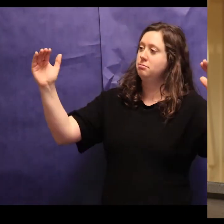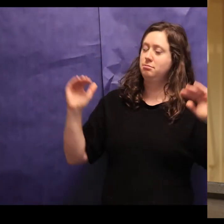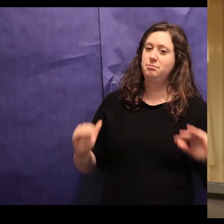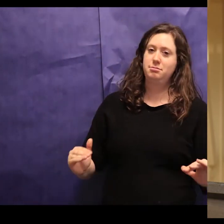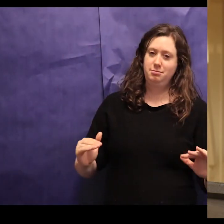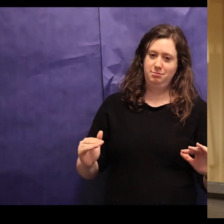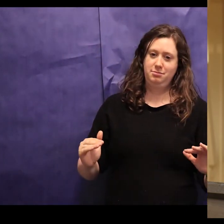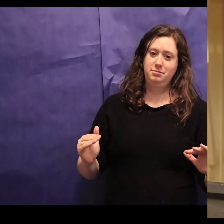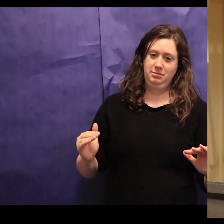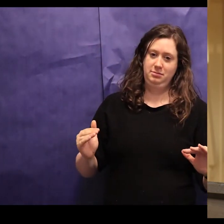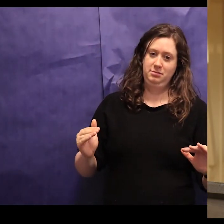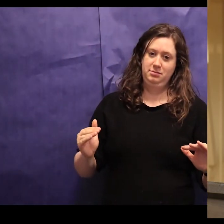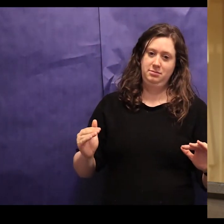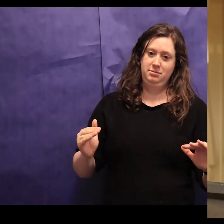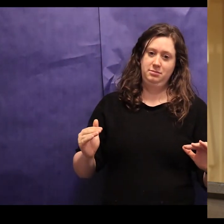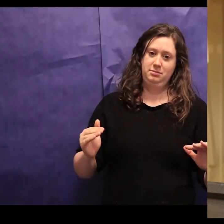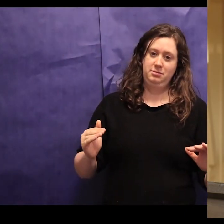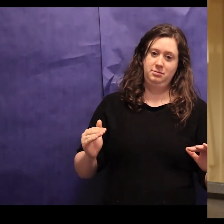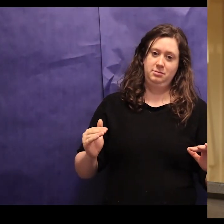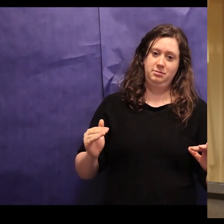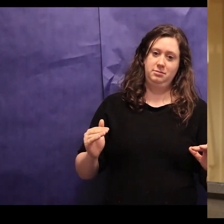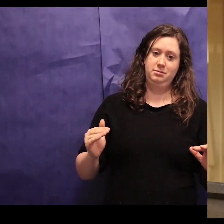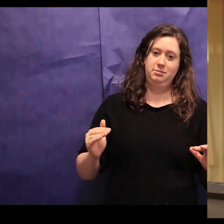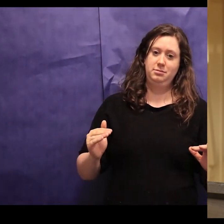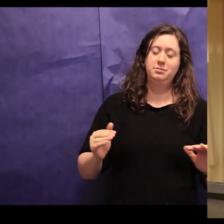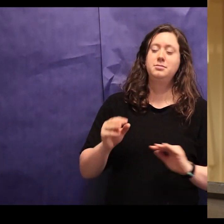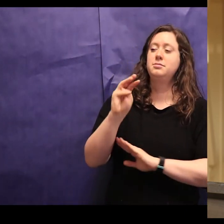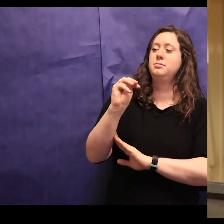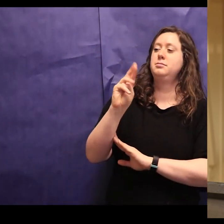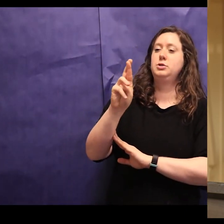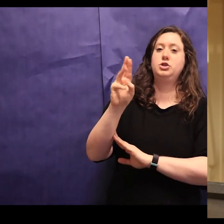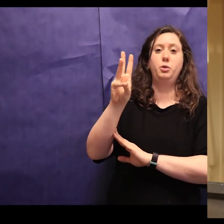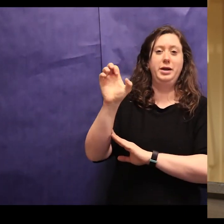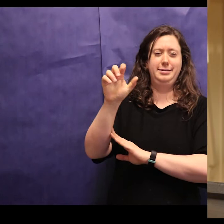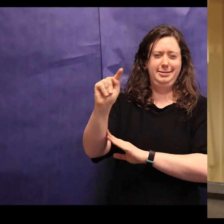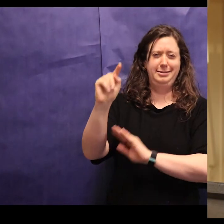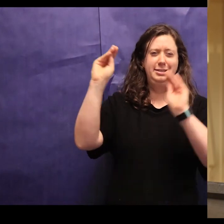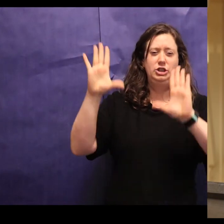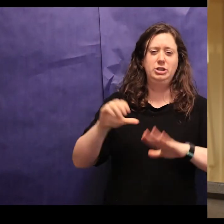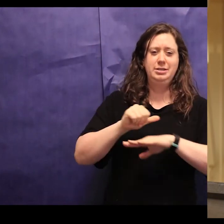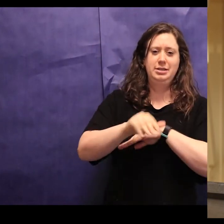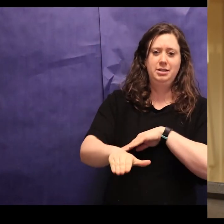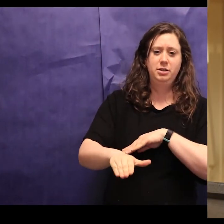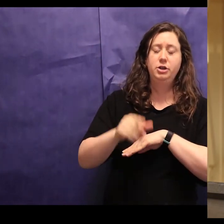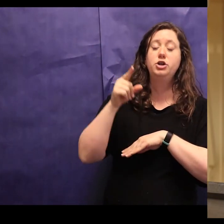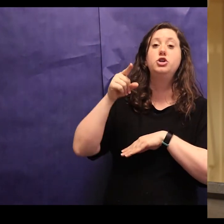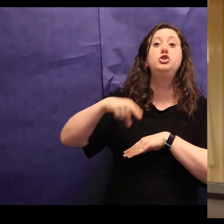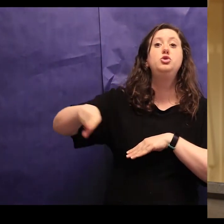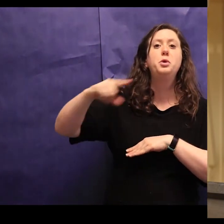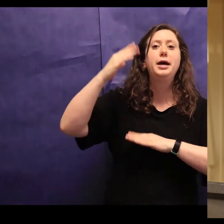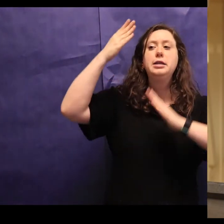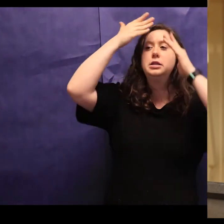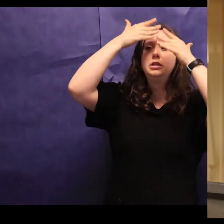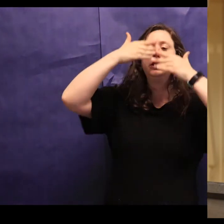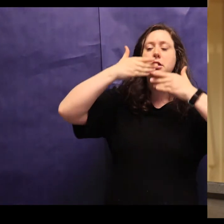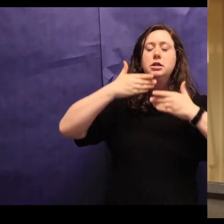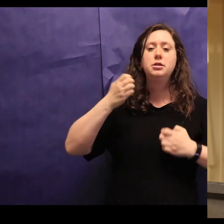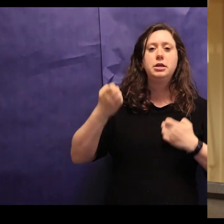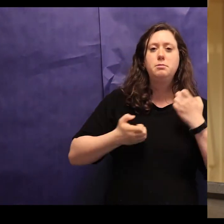And the next question is from Mr. Wes. Why do you guys have zero emotion?